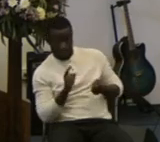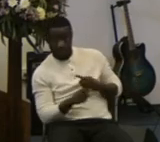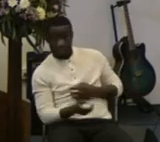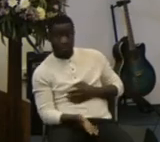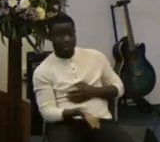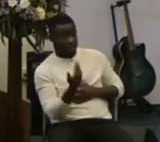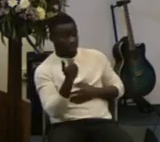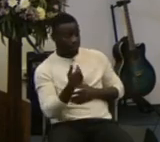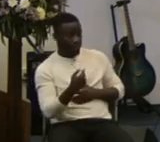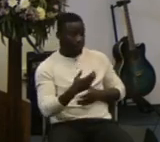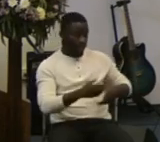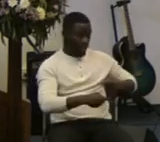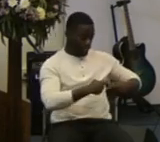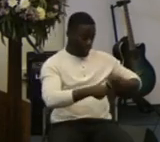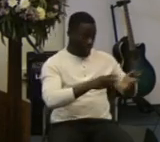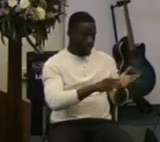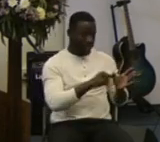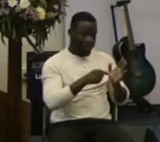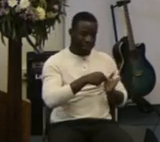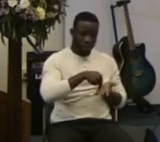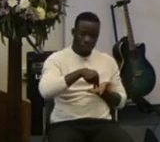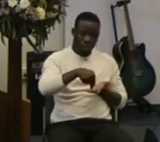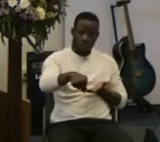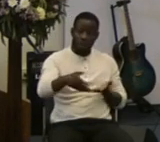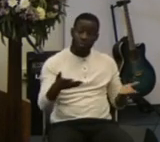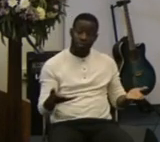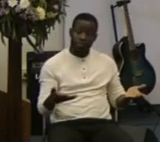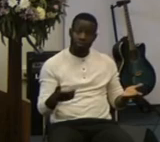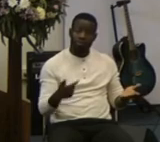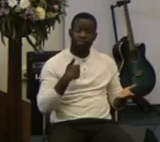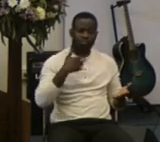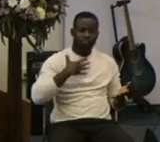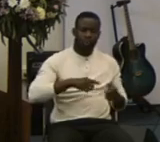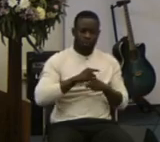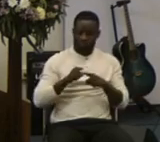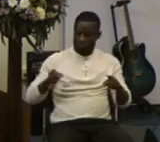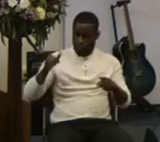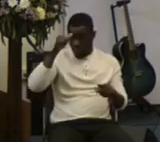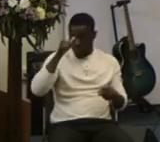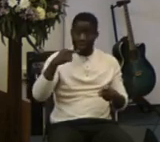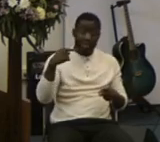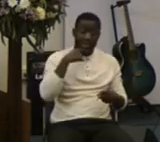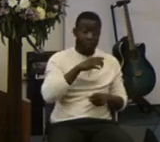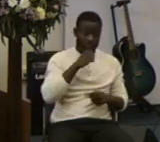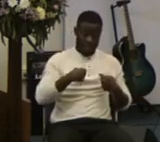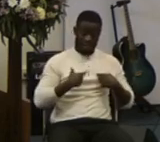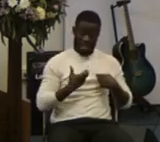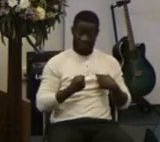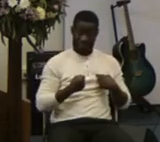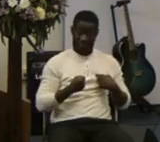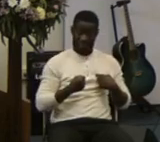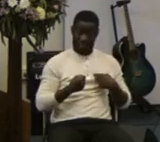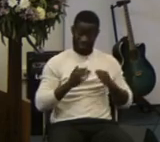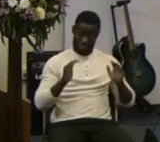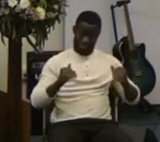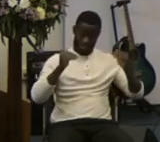or to say, 'Get up, take your mat and walk'? But I want you to know that the Son of Man has authority on earth